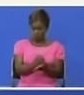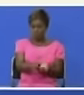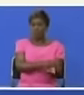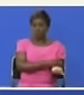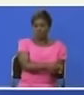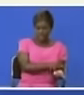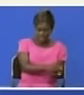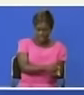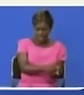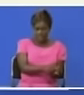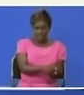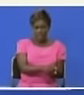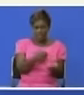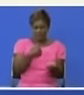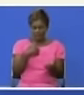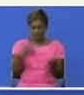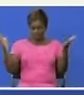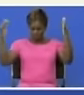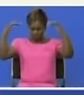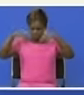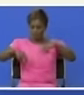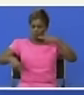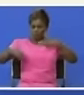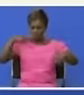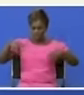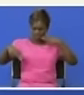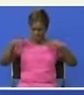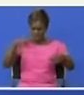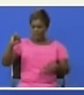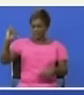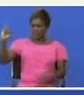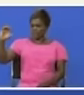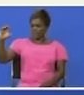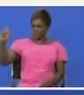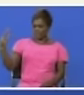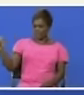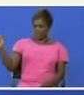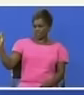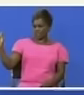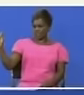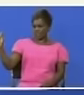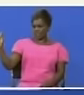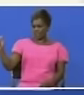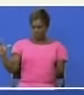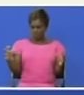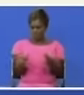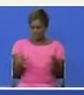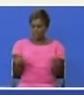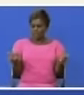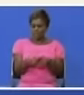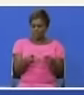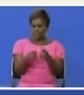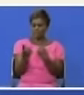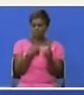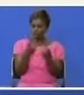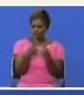Friday, we had an event at Serena with the Minister for ICT and, the ICT fraternity. And we all spoke from